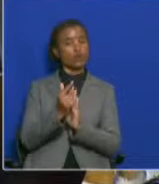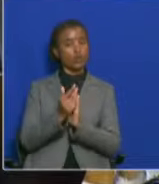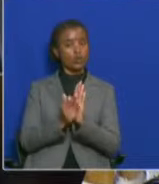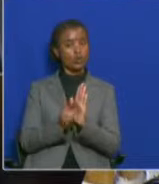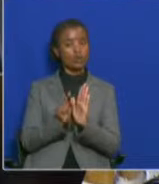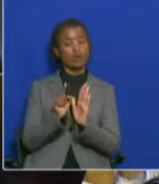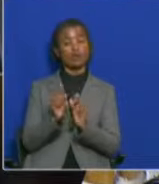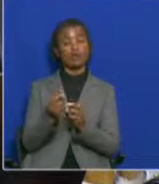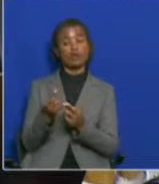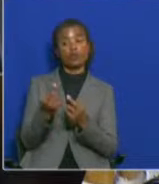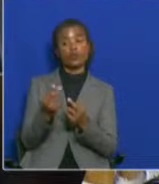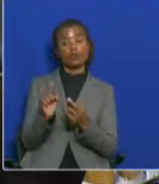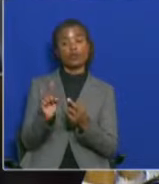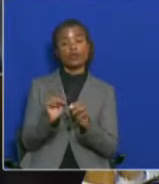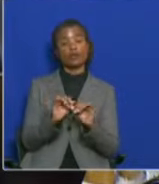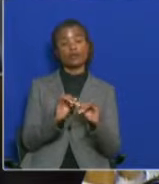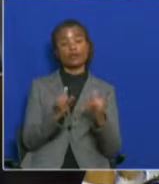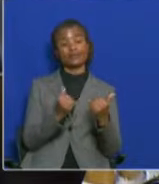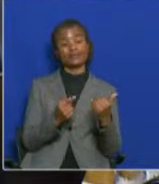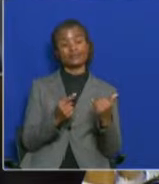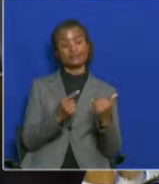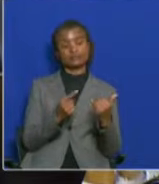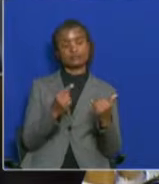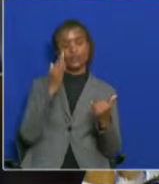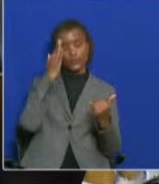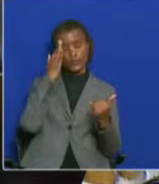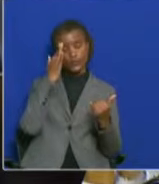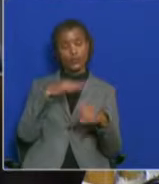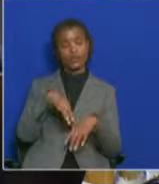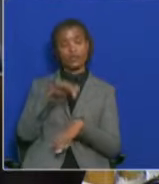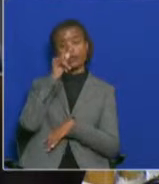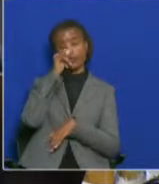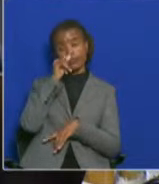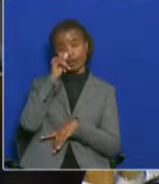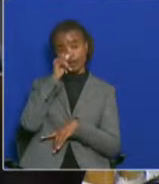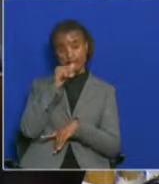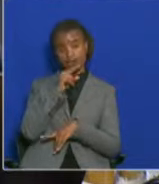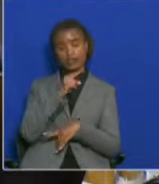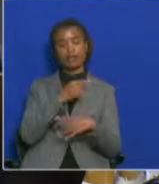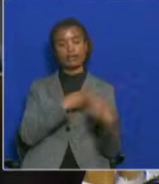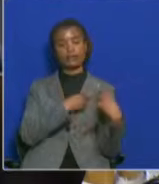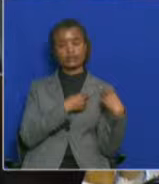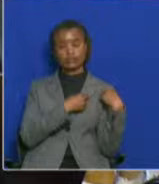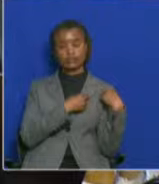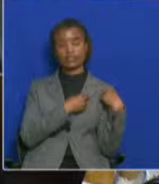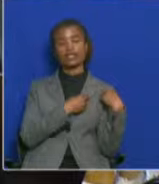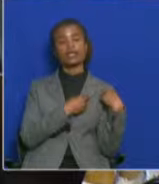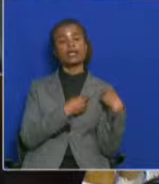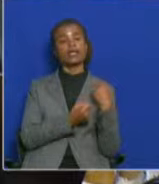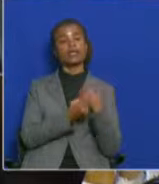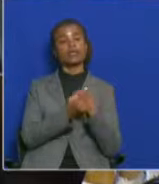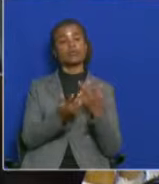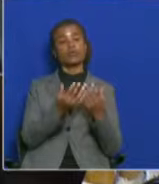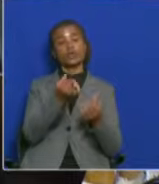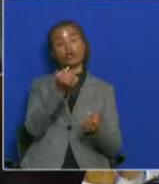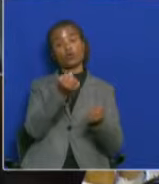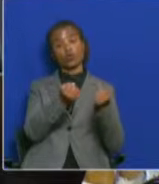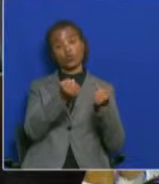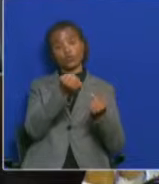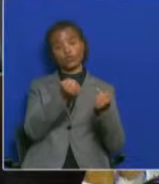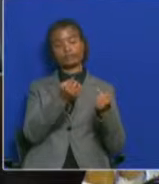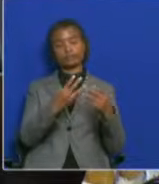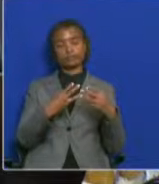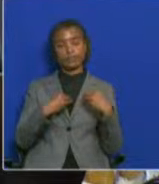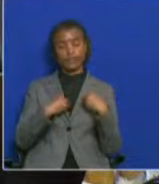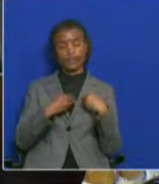accepting criminal liability in a criminal court, together with civil liability in respect of legislation administered